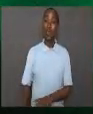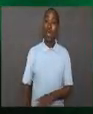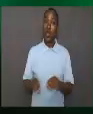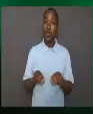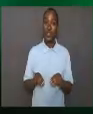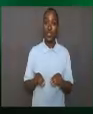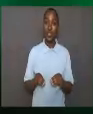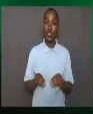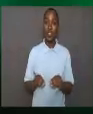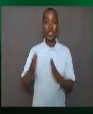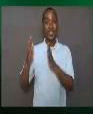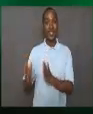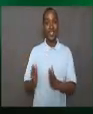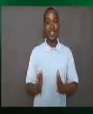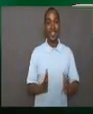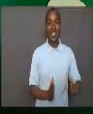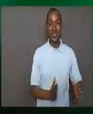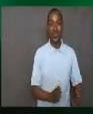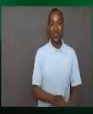Students, let's get ready.